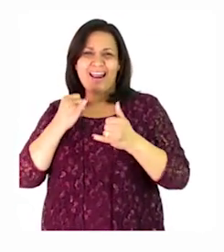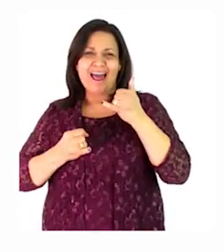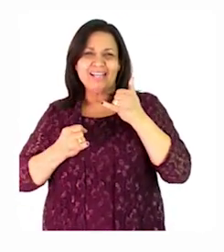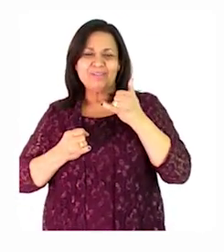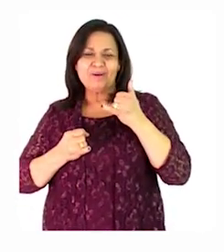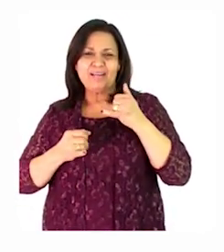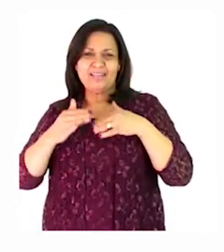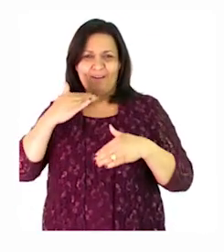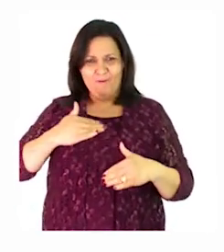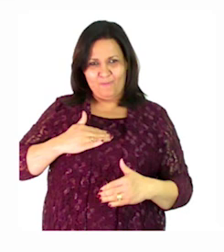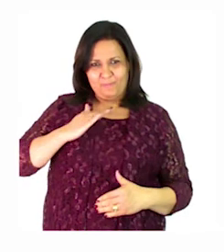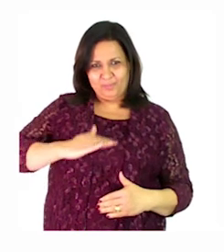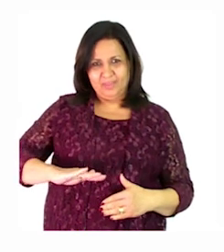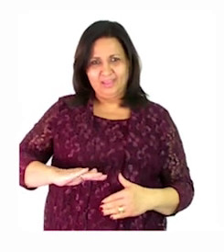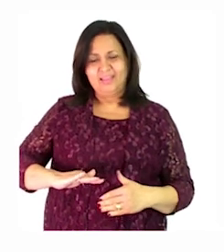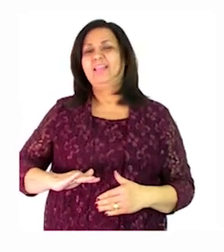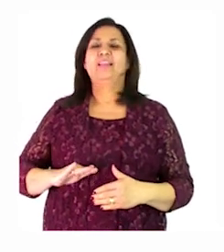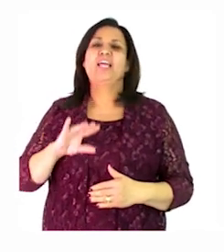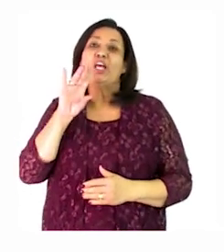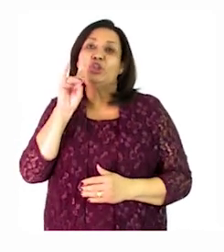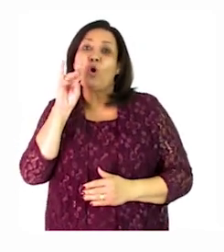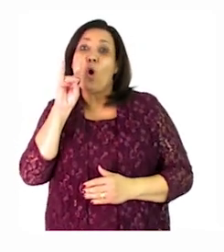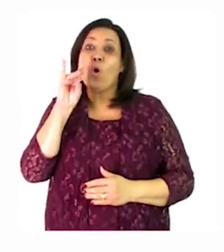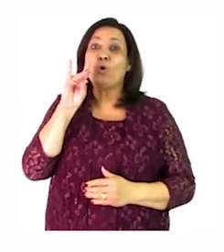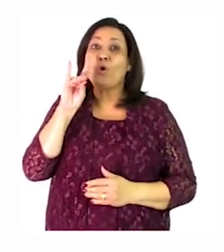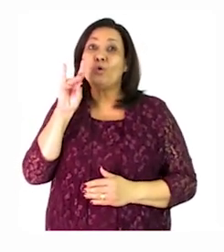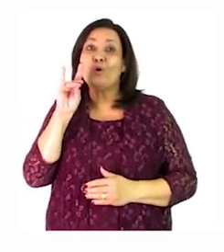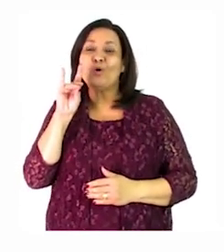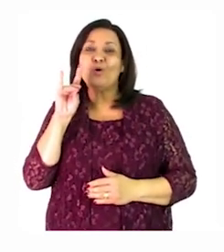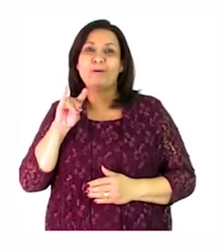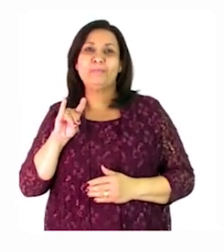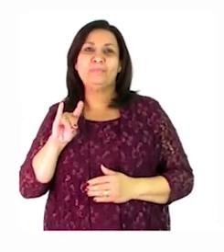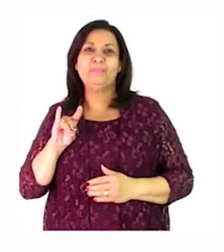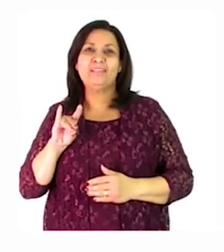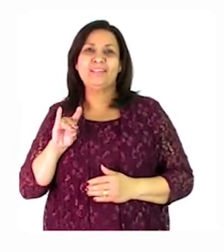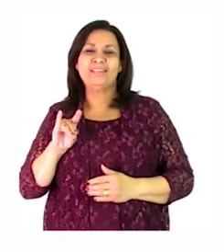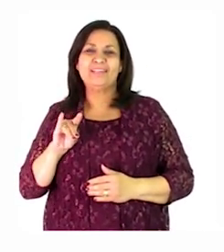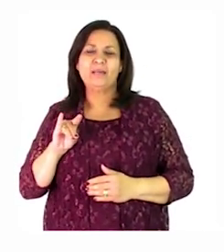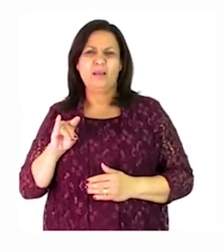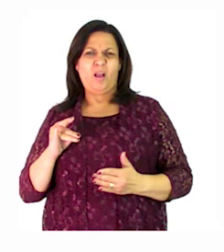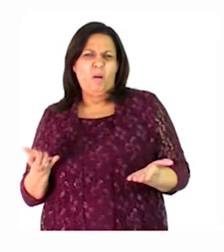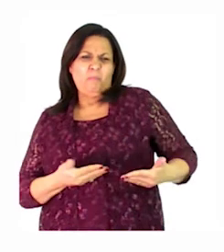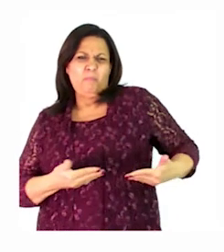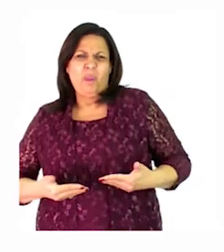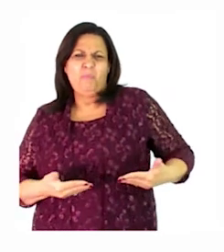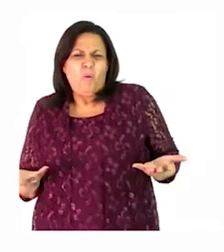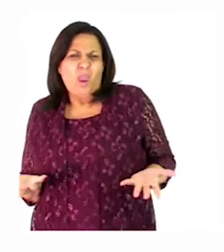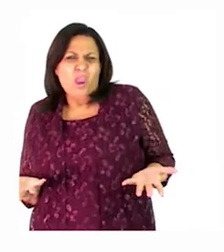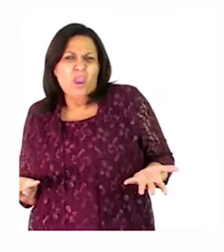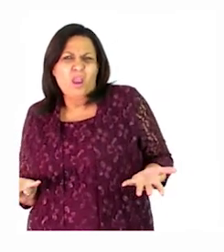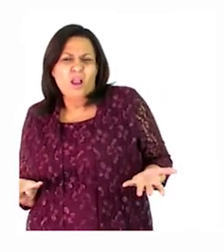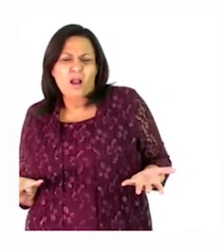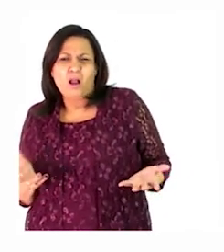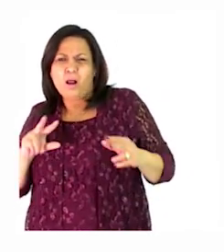at the bottom, we have Floppy the dog. He also lost his puppy.